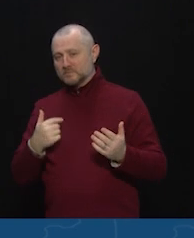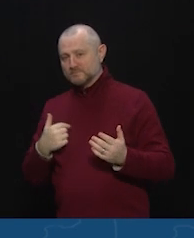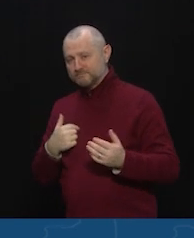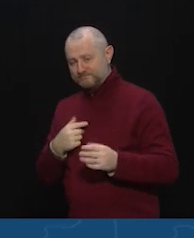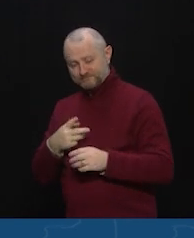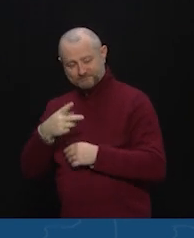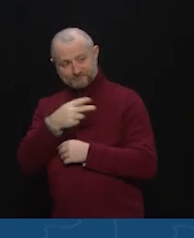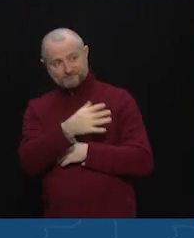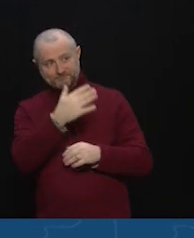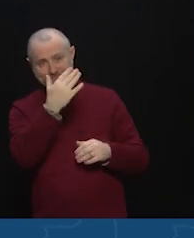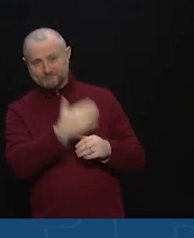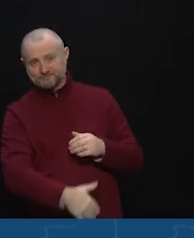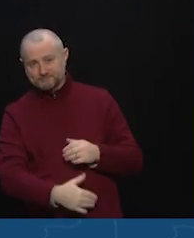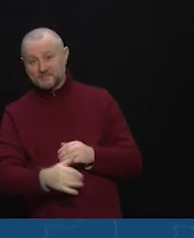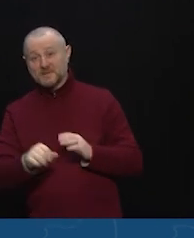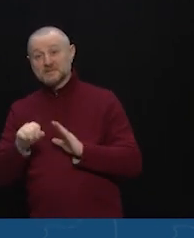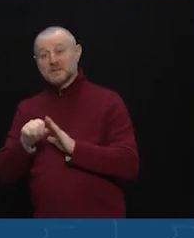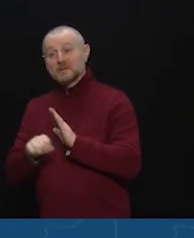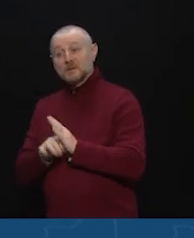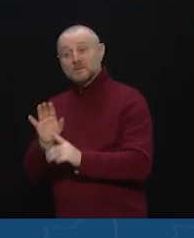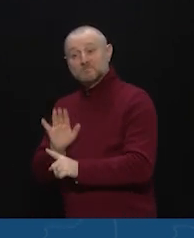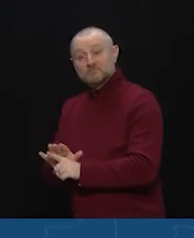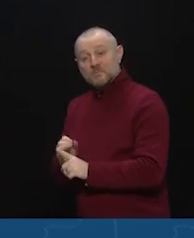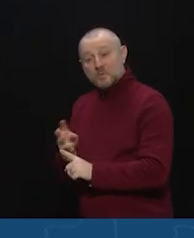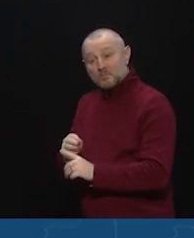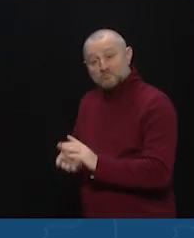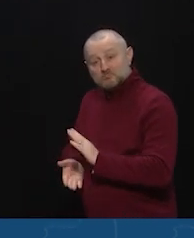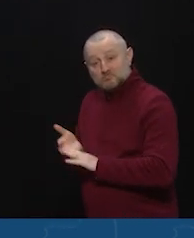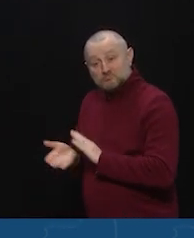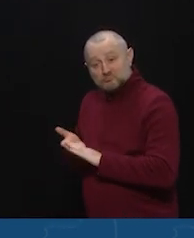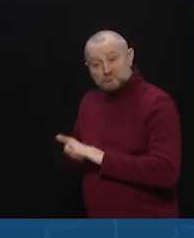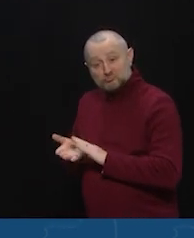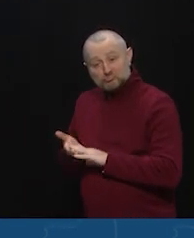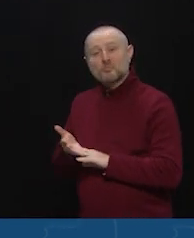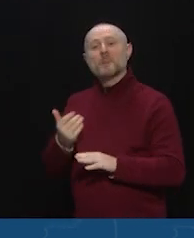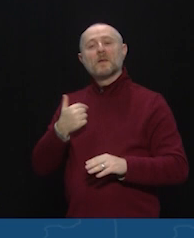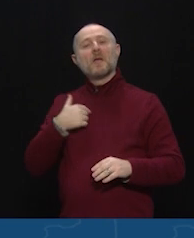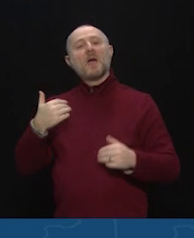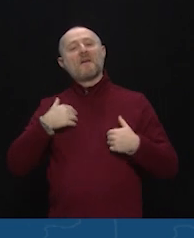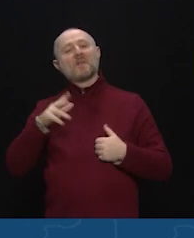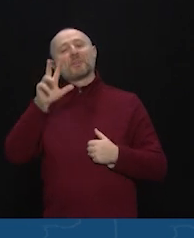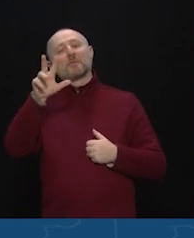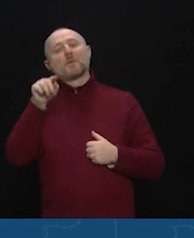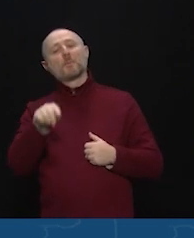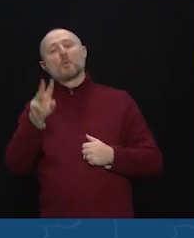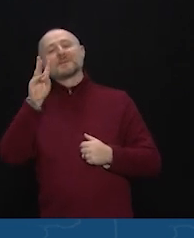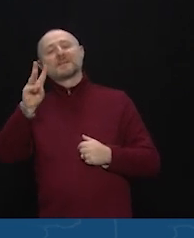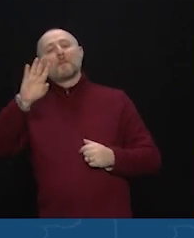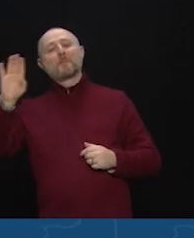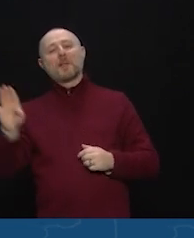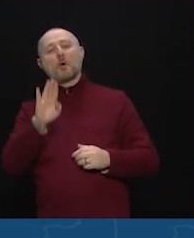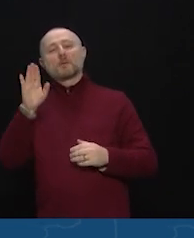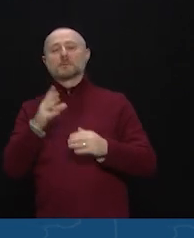increase. On a state operating funds basis, we're looking at a $3.6 billion increase,